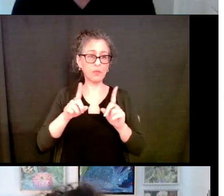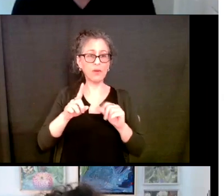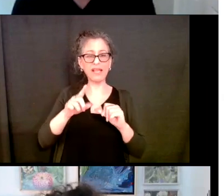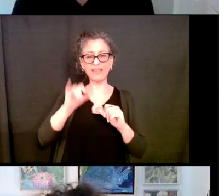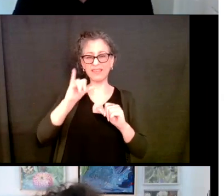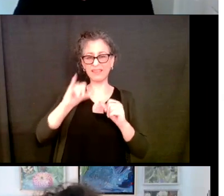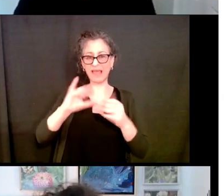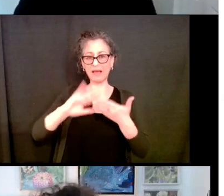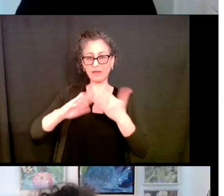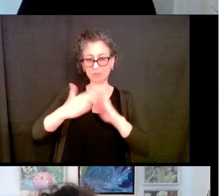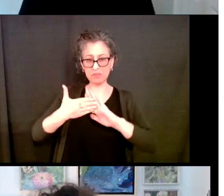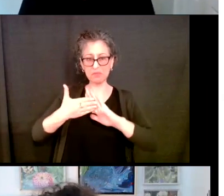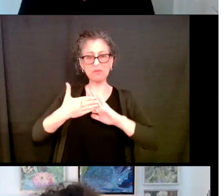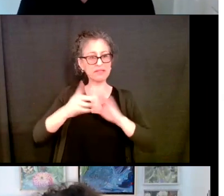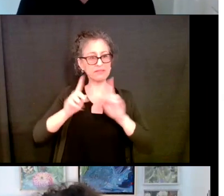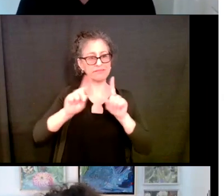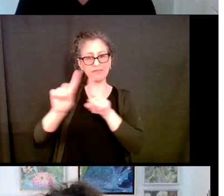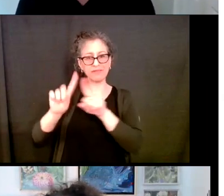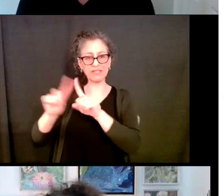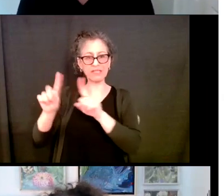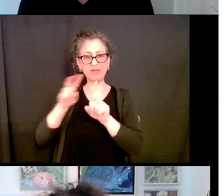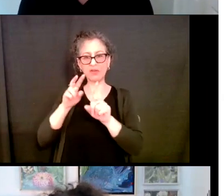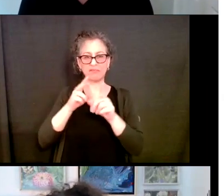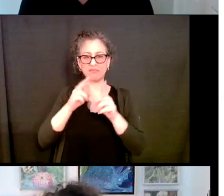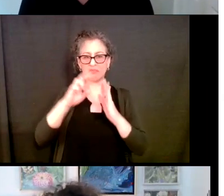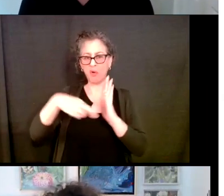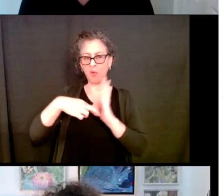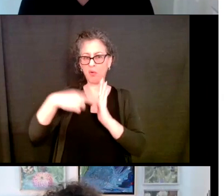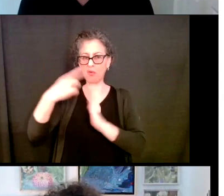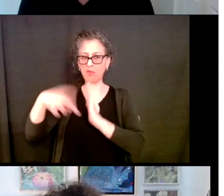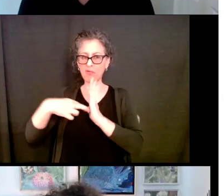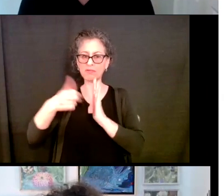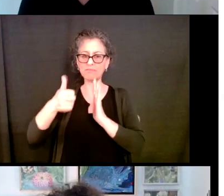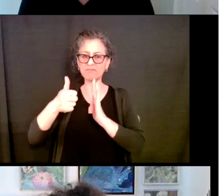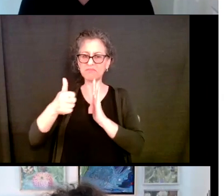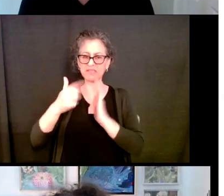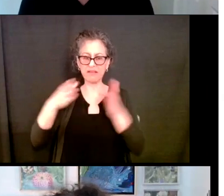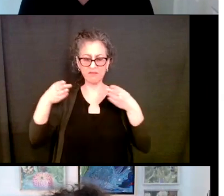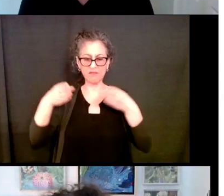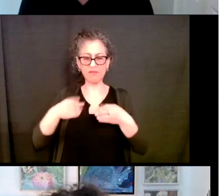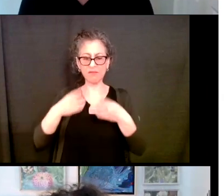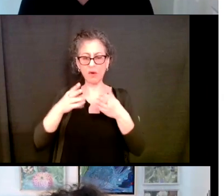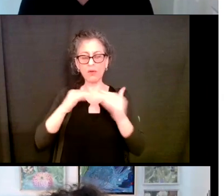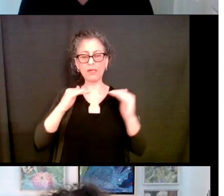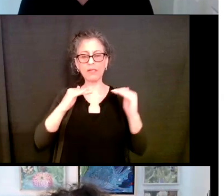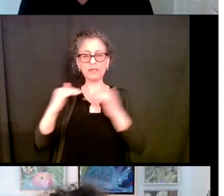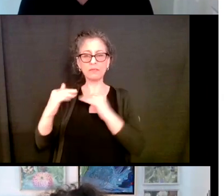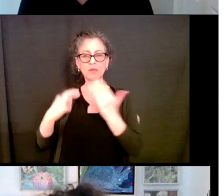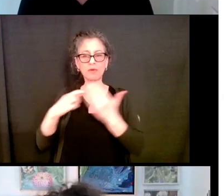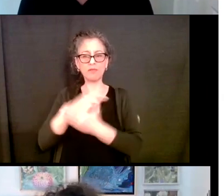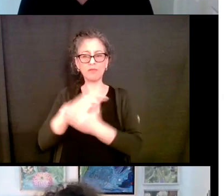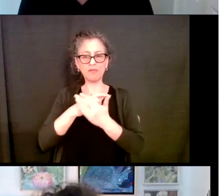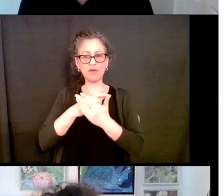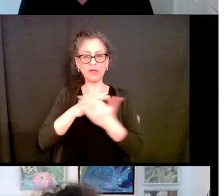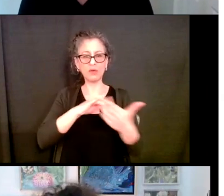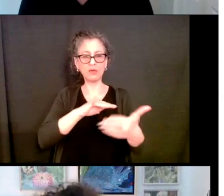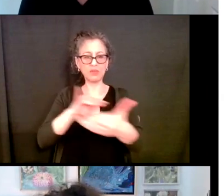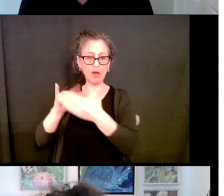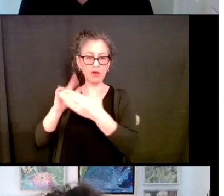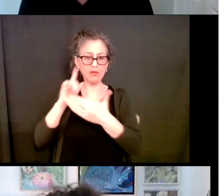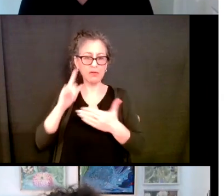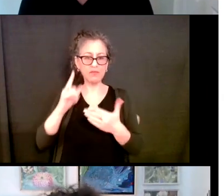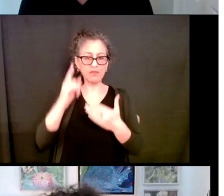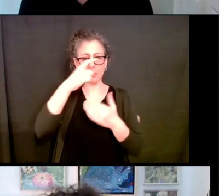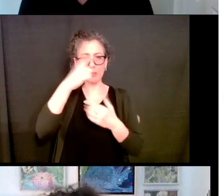developmental community in various capacities. His work is dedicated to peer-reviewed scholarship about trauma-informed care